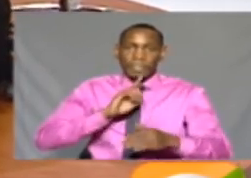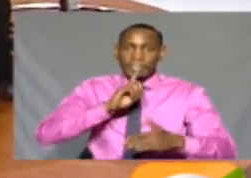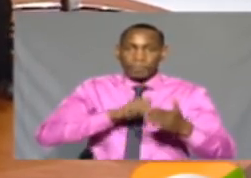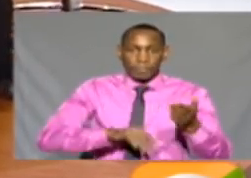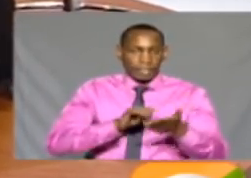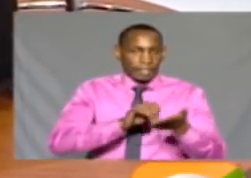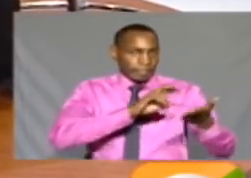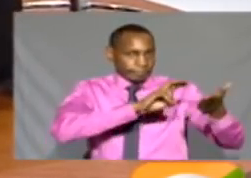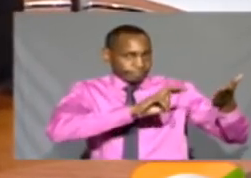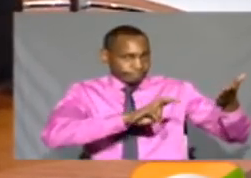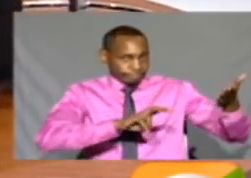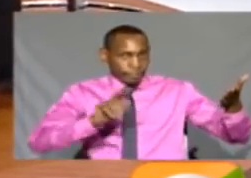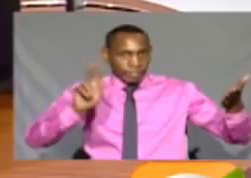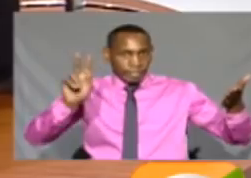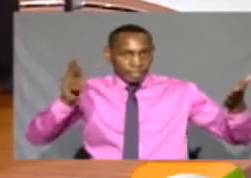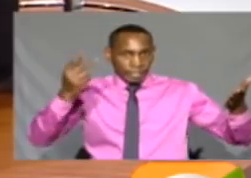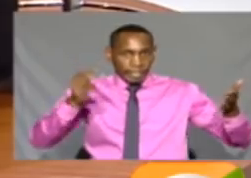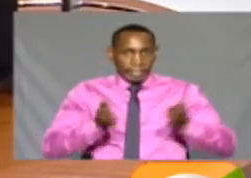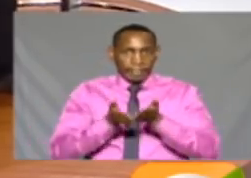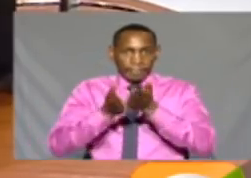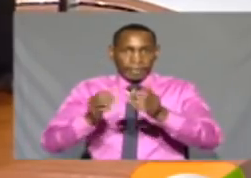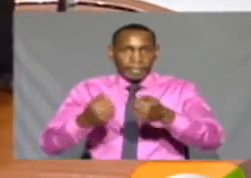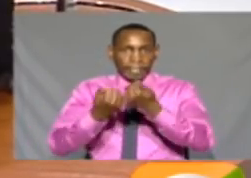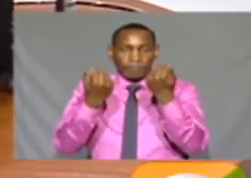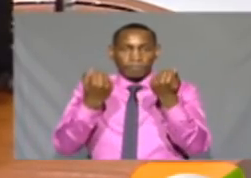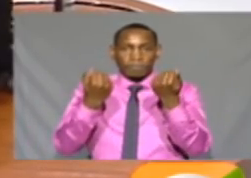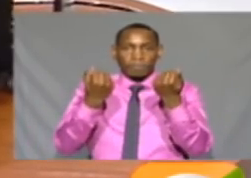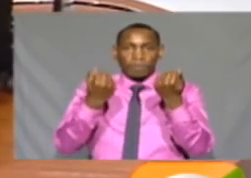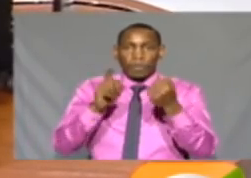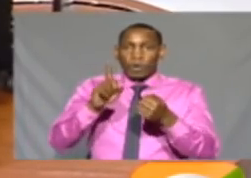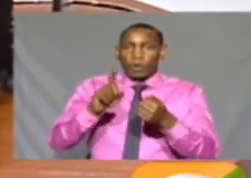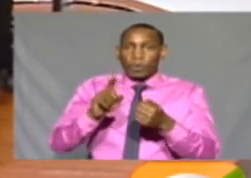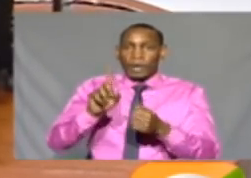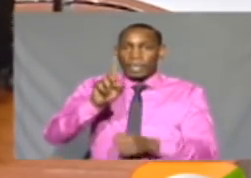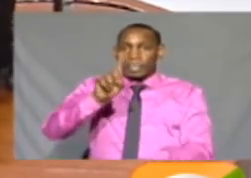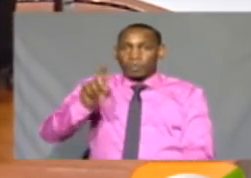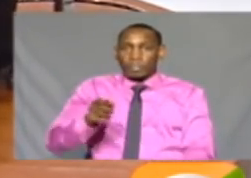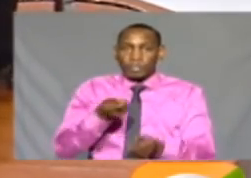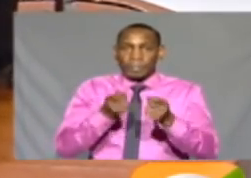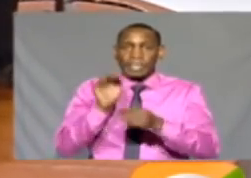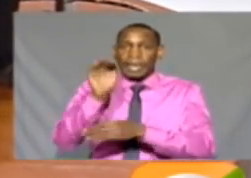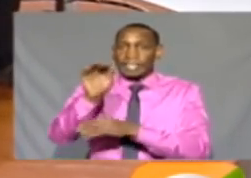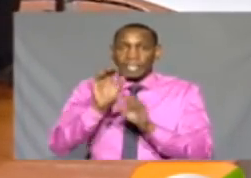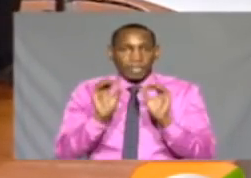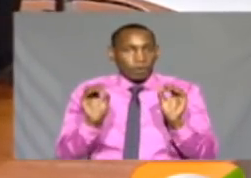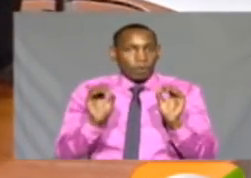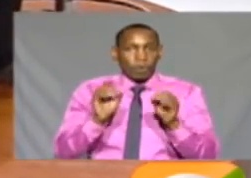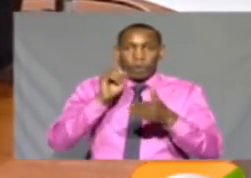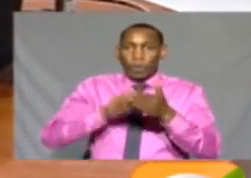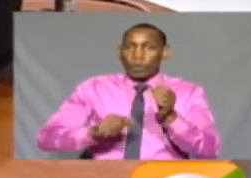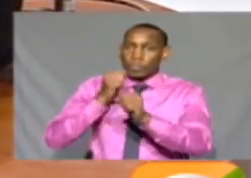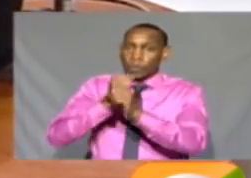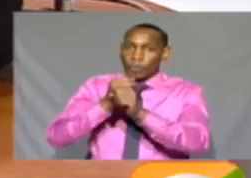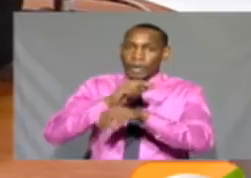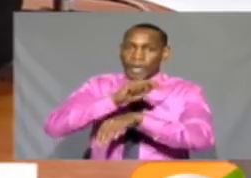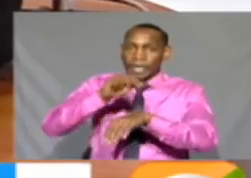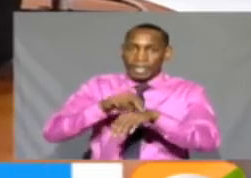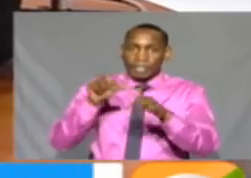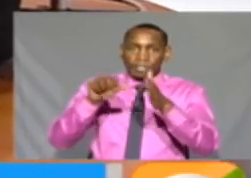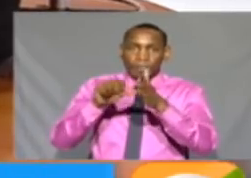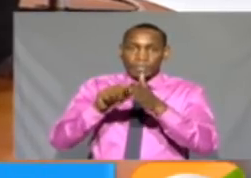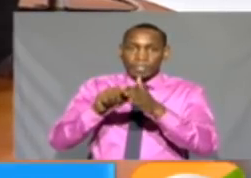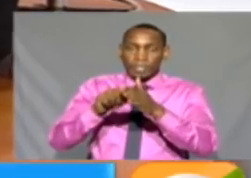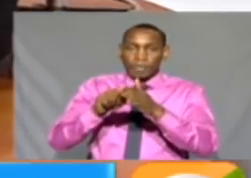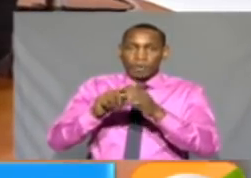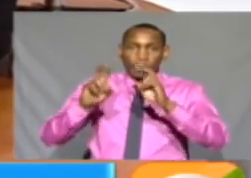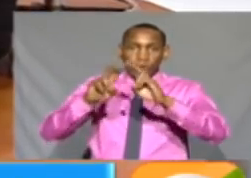says, The Kenya ferry tragedy, one simple question the media is not asking. What is the work of the National Disaster